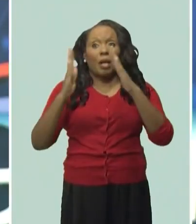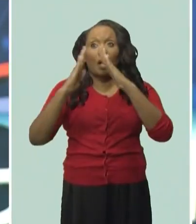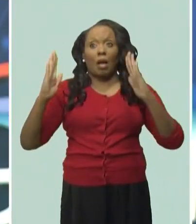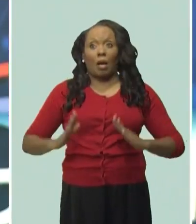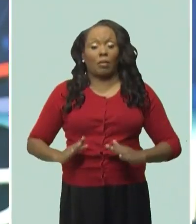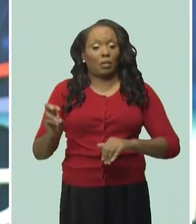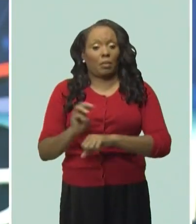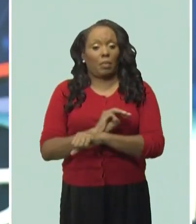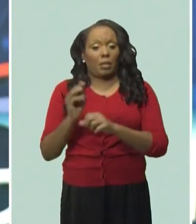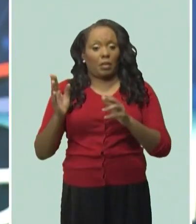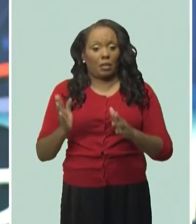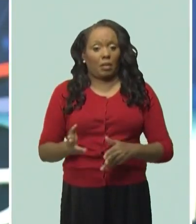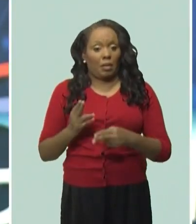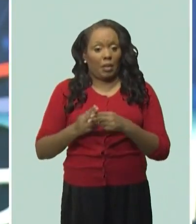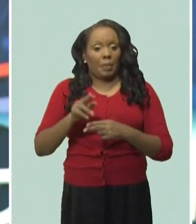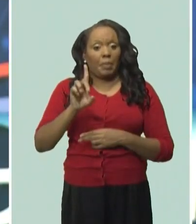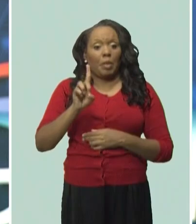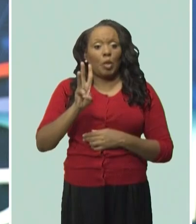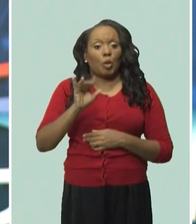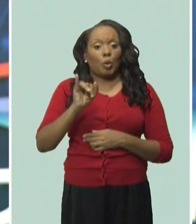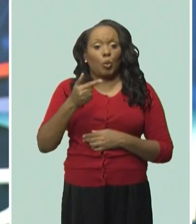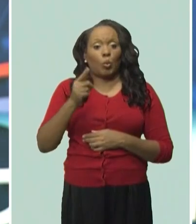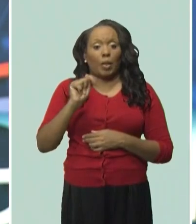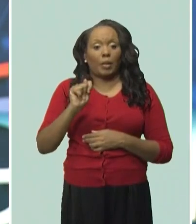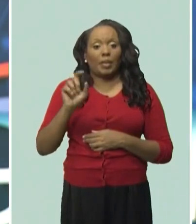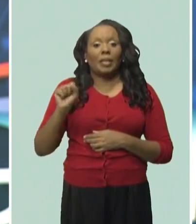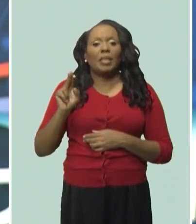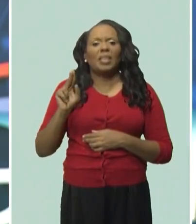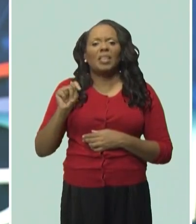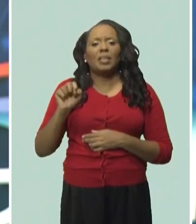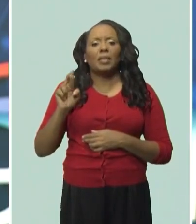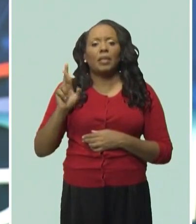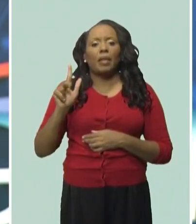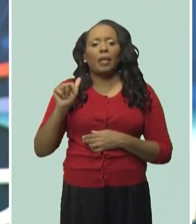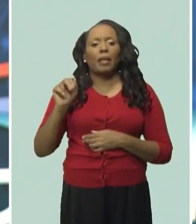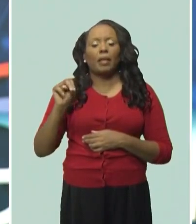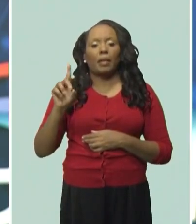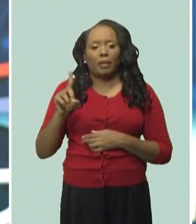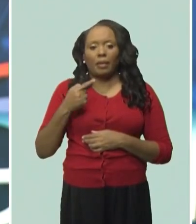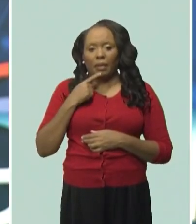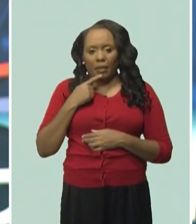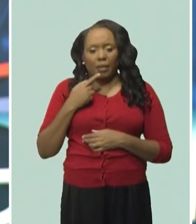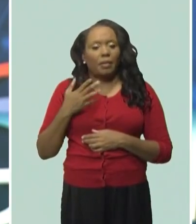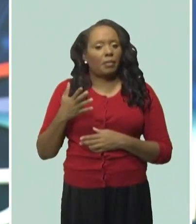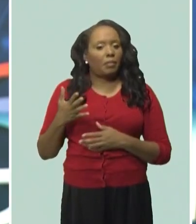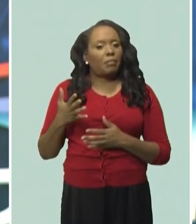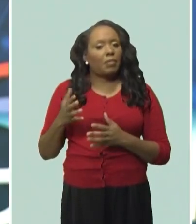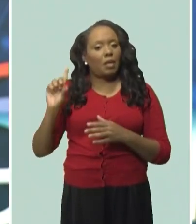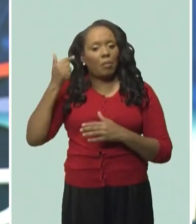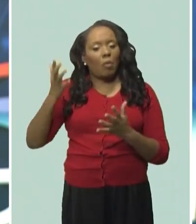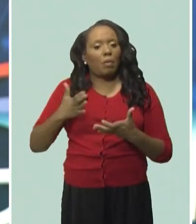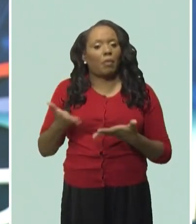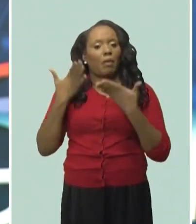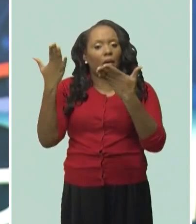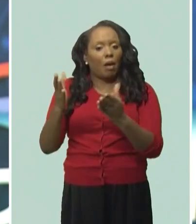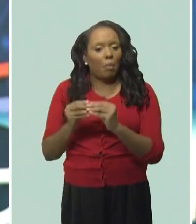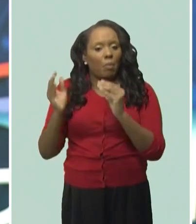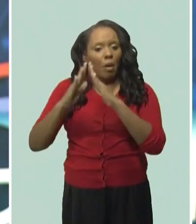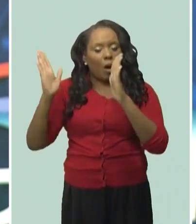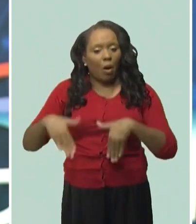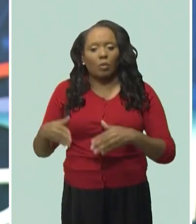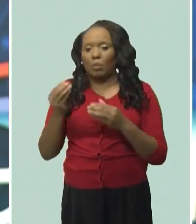Housing Minister Dwight Sutherland says government is moving to address the demand for housing locally, and it will provide more homes